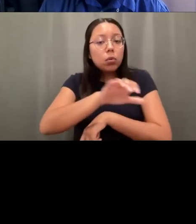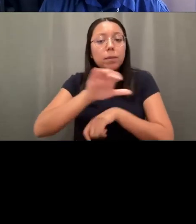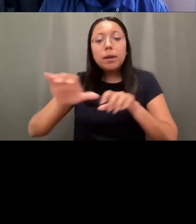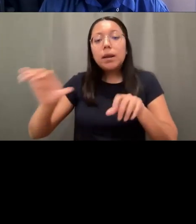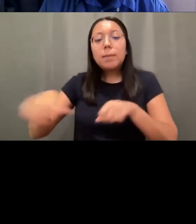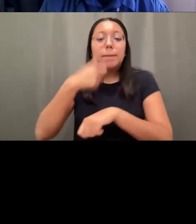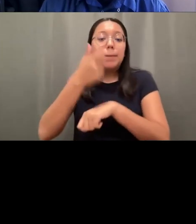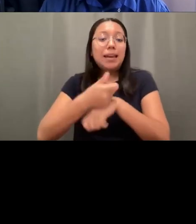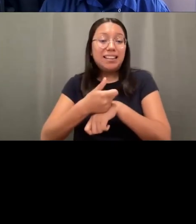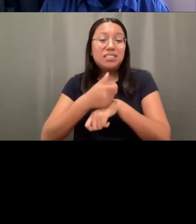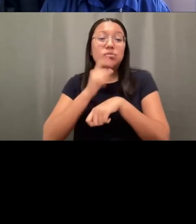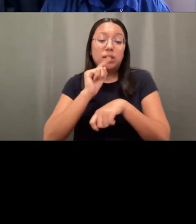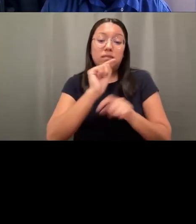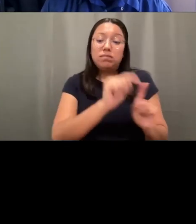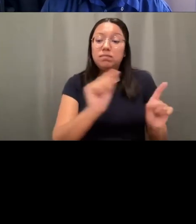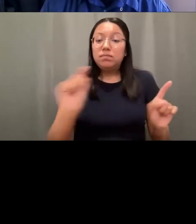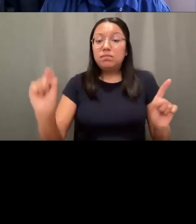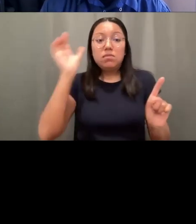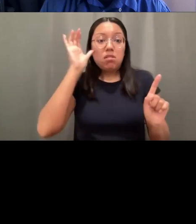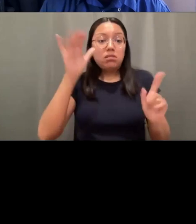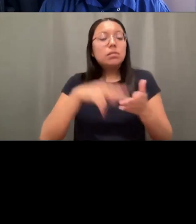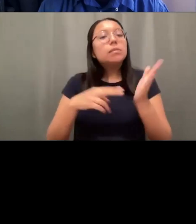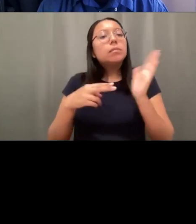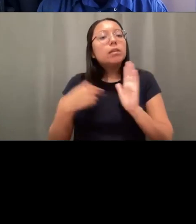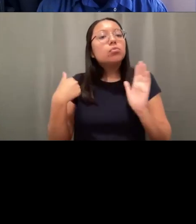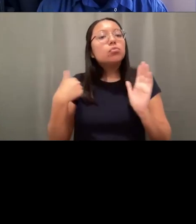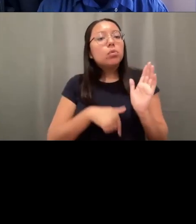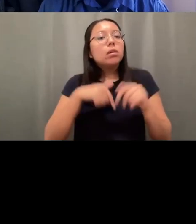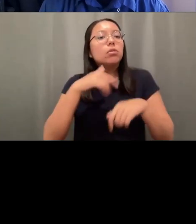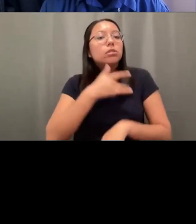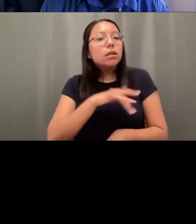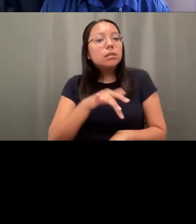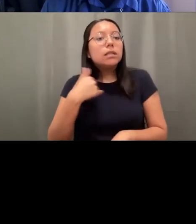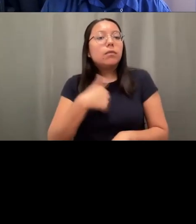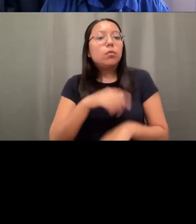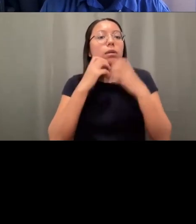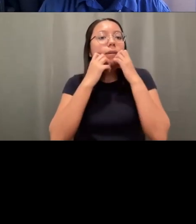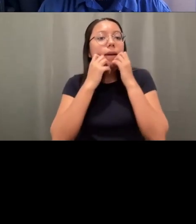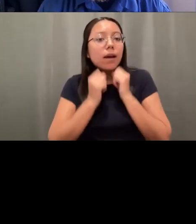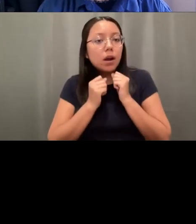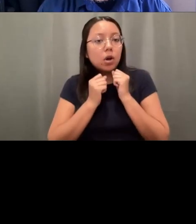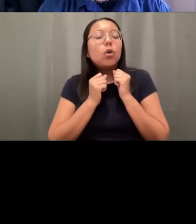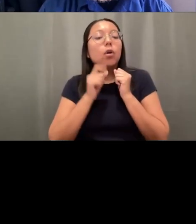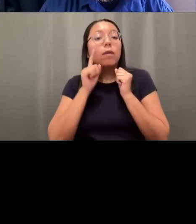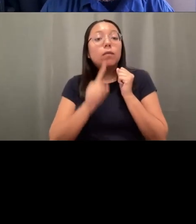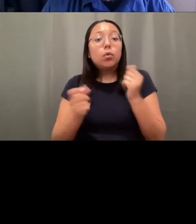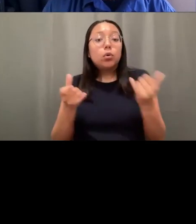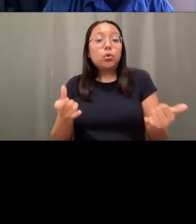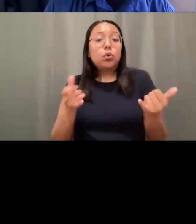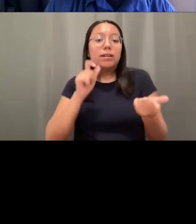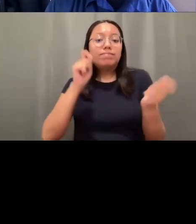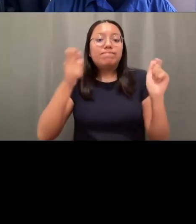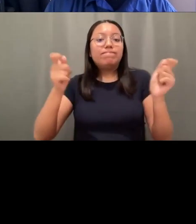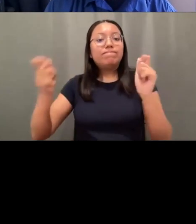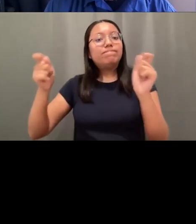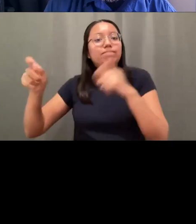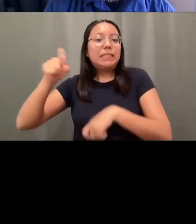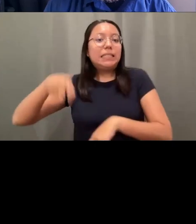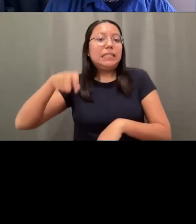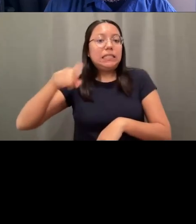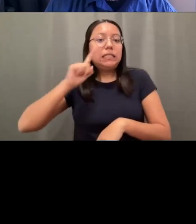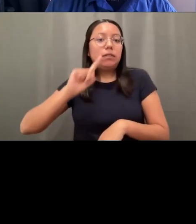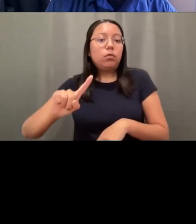sensitive and caring and responsive to current and changing needs of our communities and of the people that serve